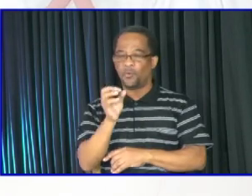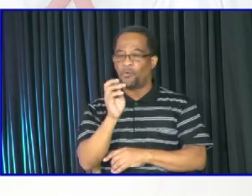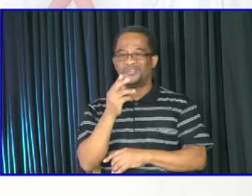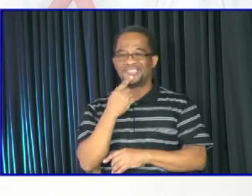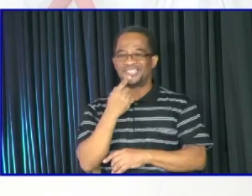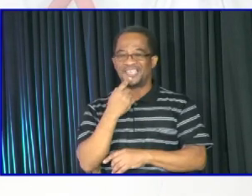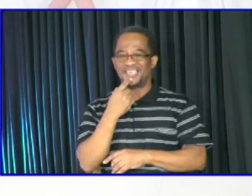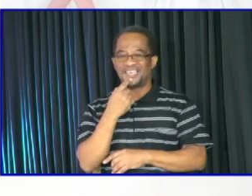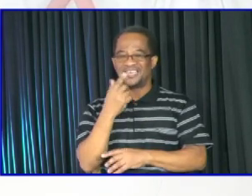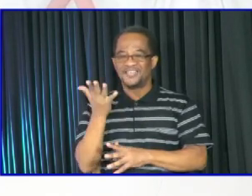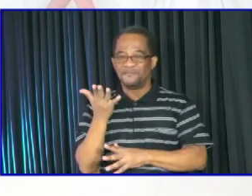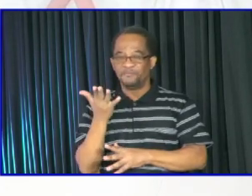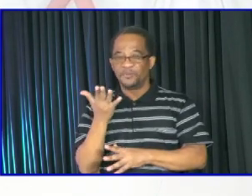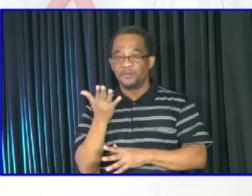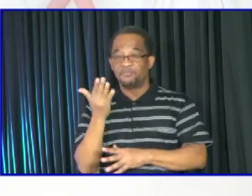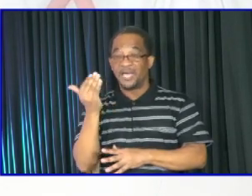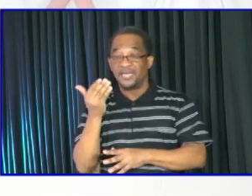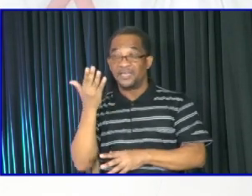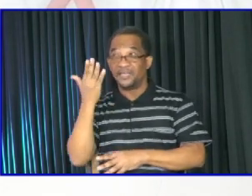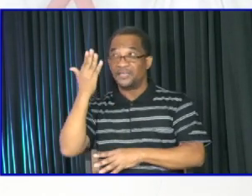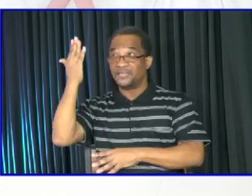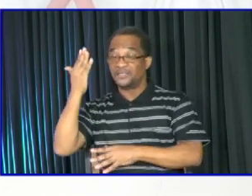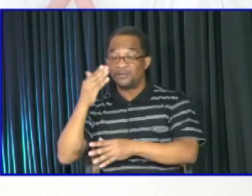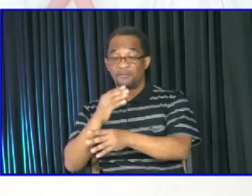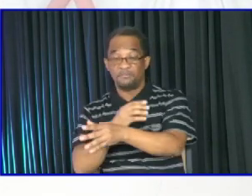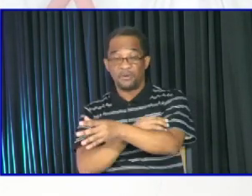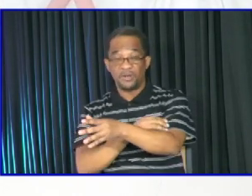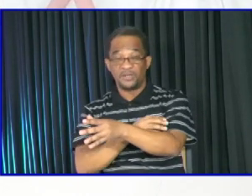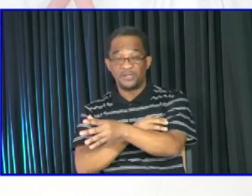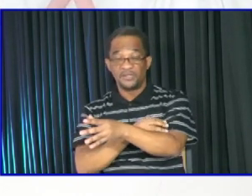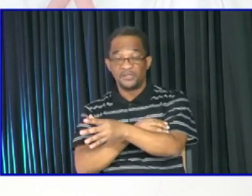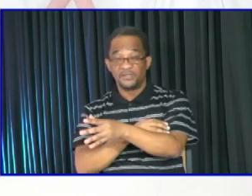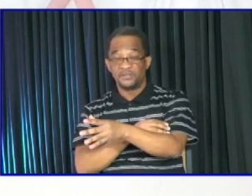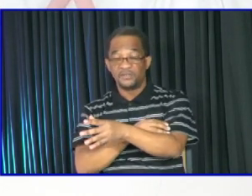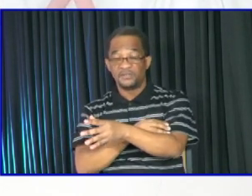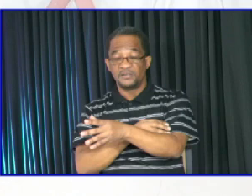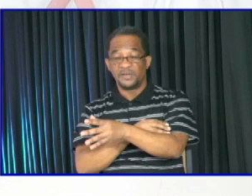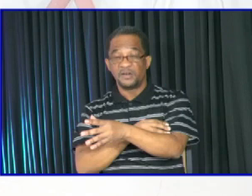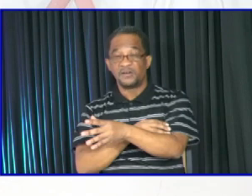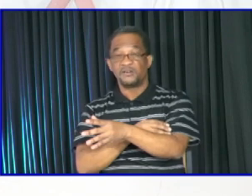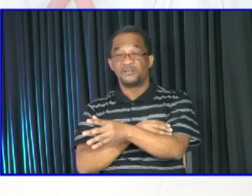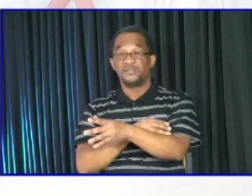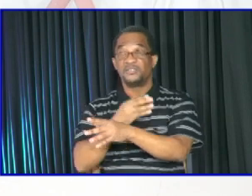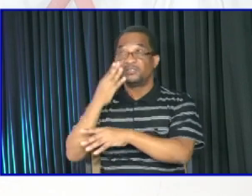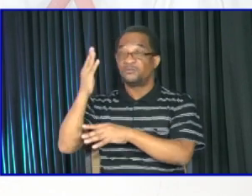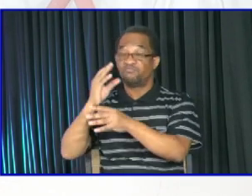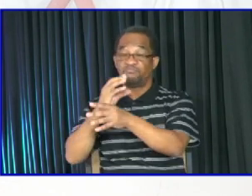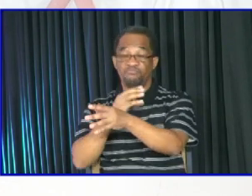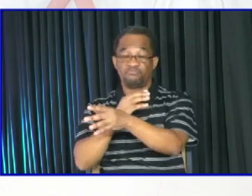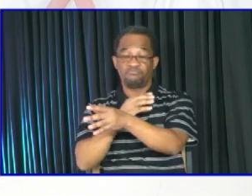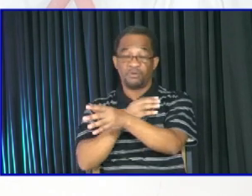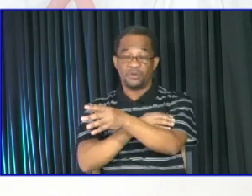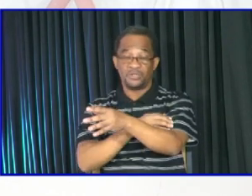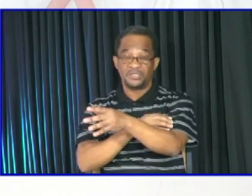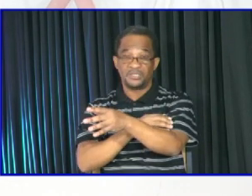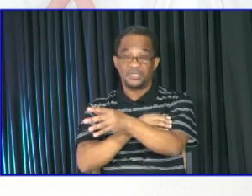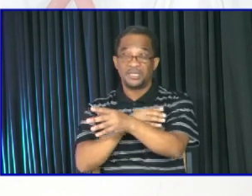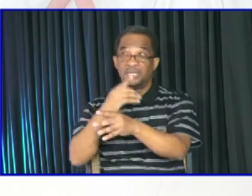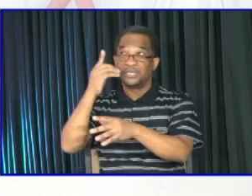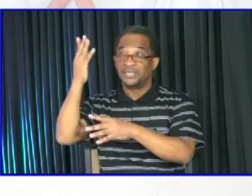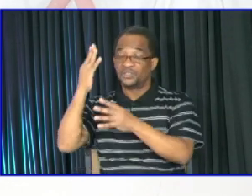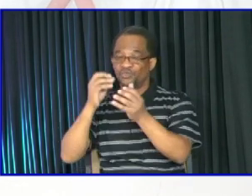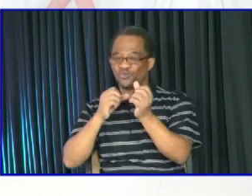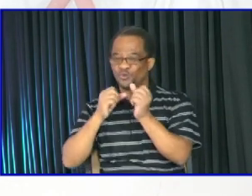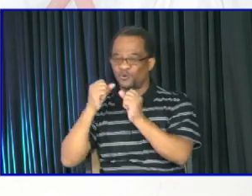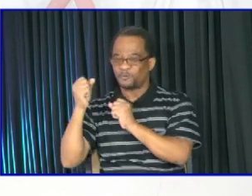by his own power. He could have come down by his strength. He could have come down by his power.